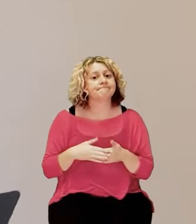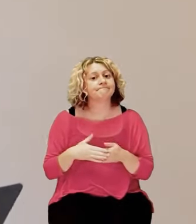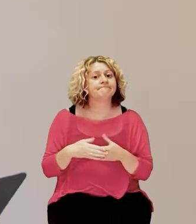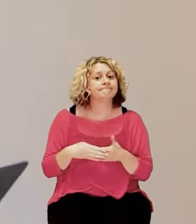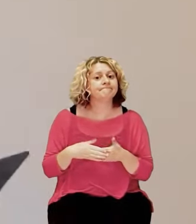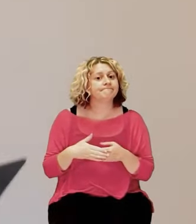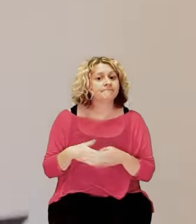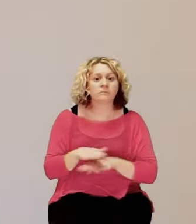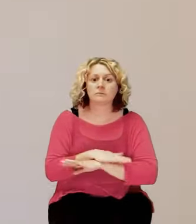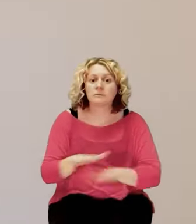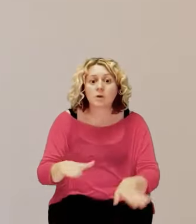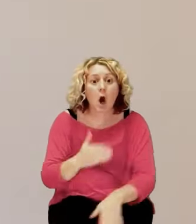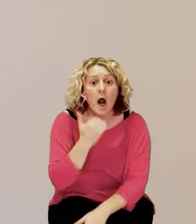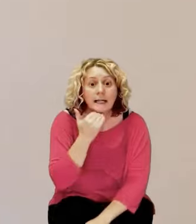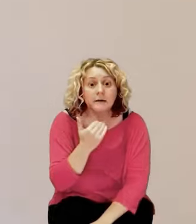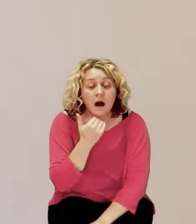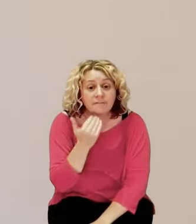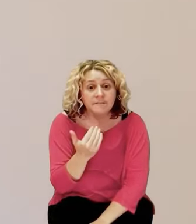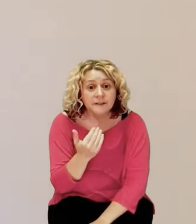says.